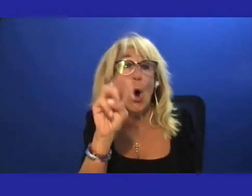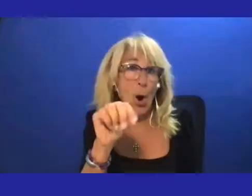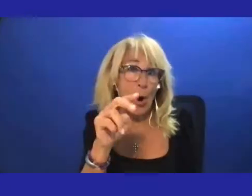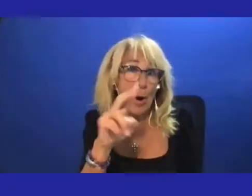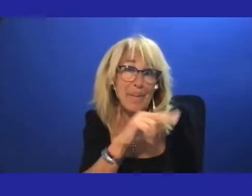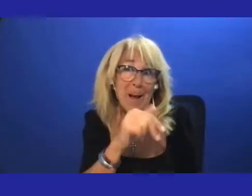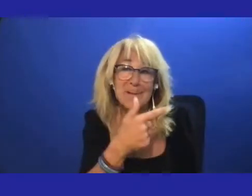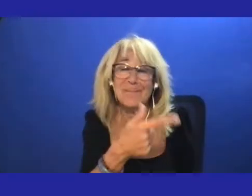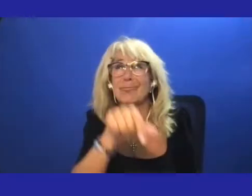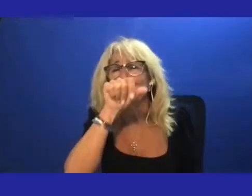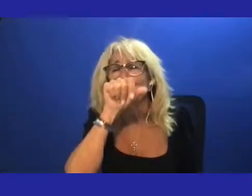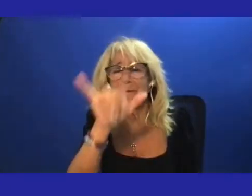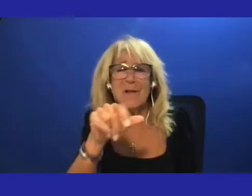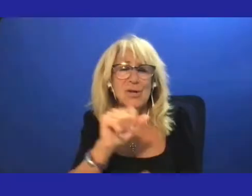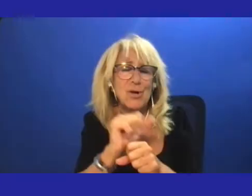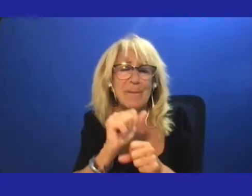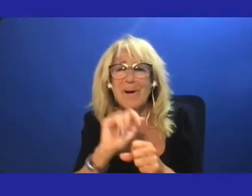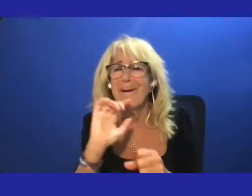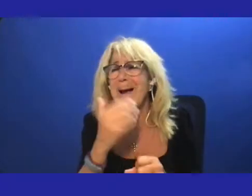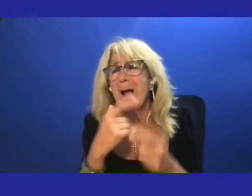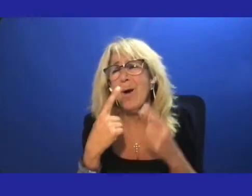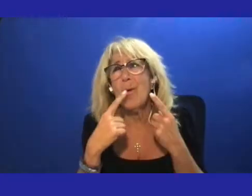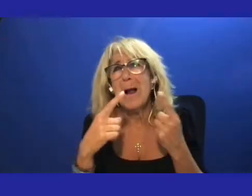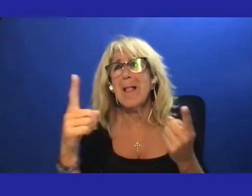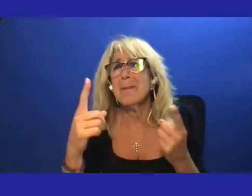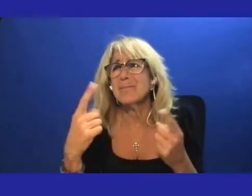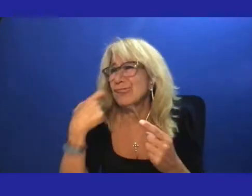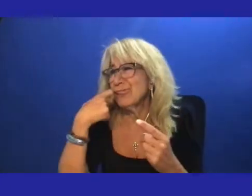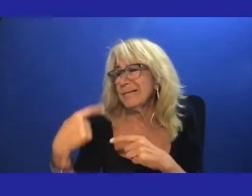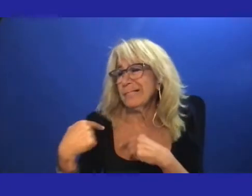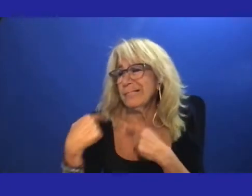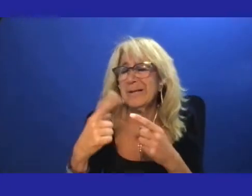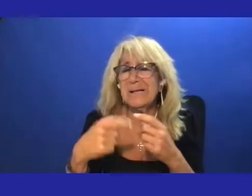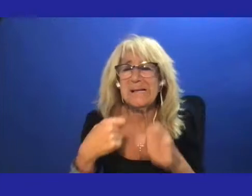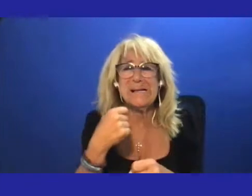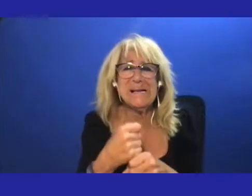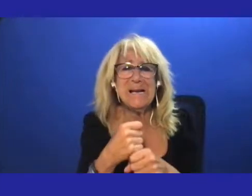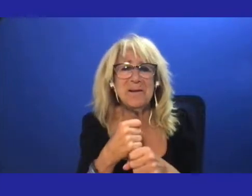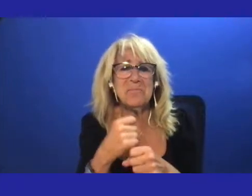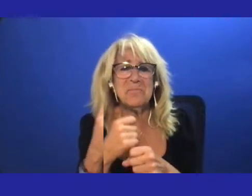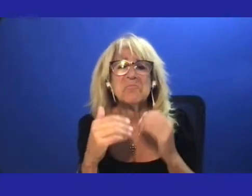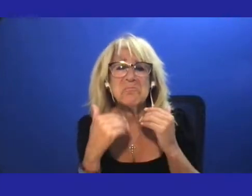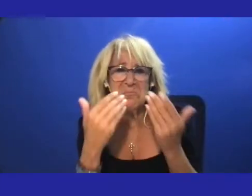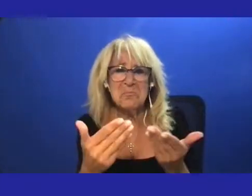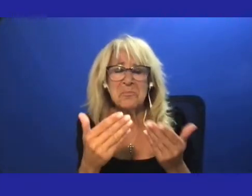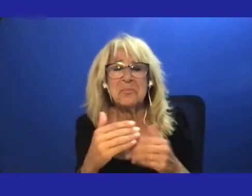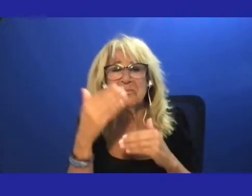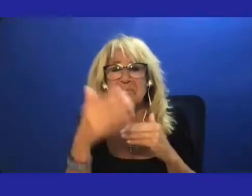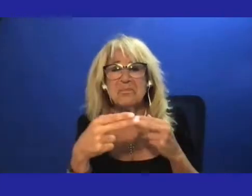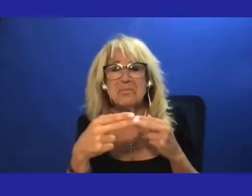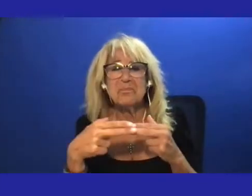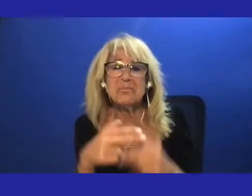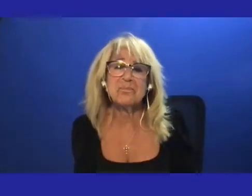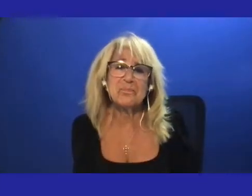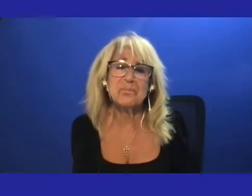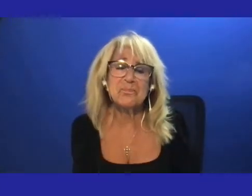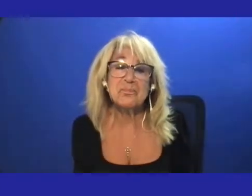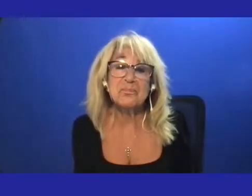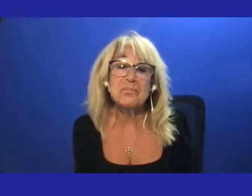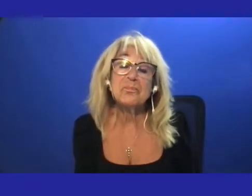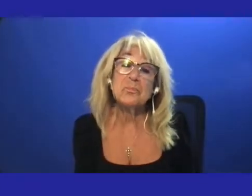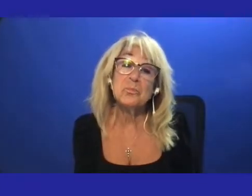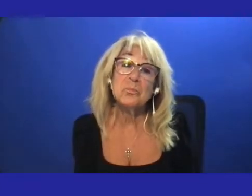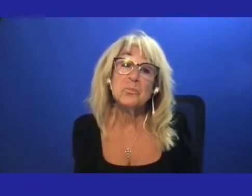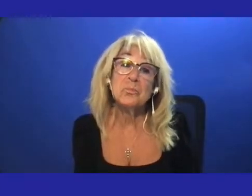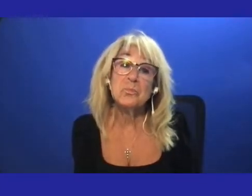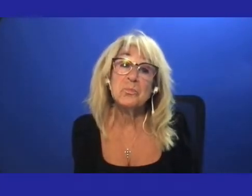the accomplishments that we've been able to achieve over the last year. So we can go to the next slide. So to orient you all